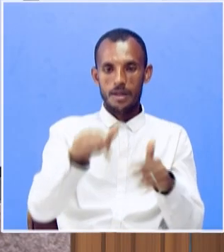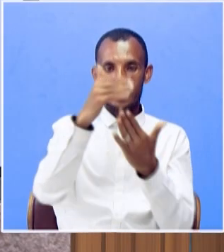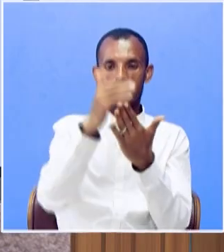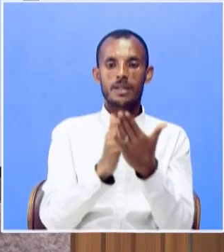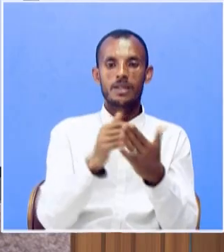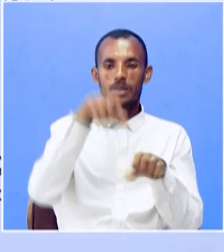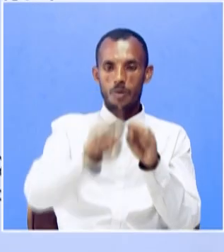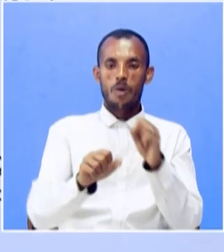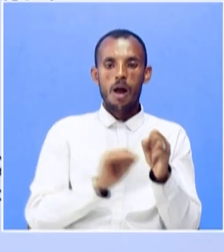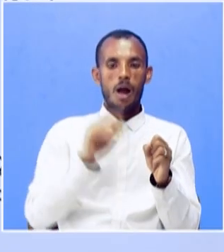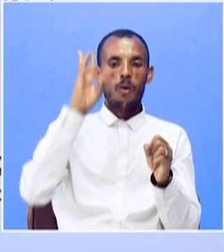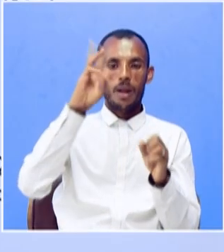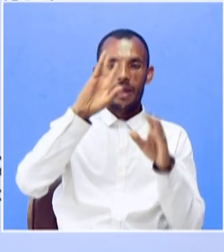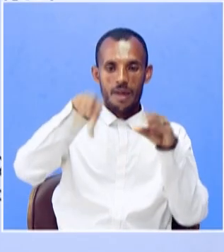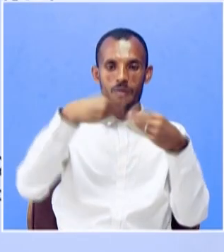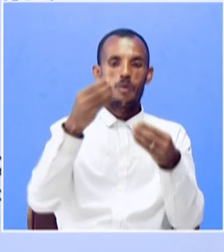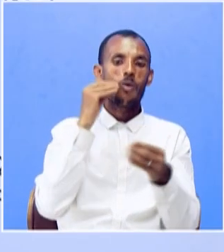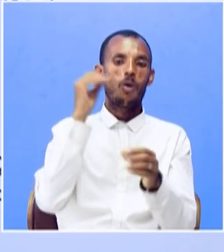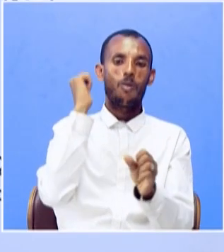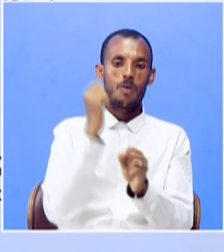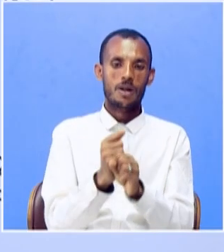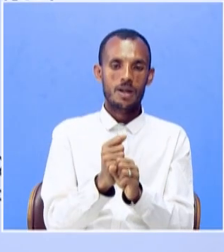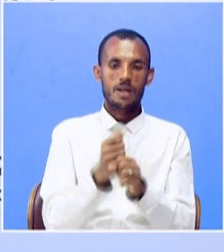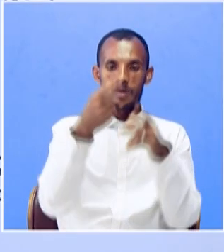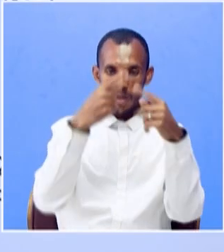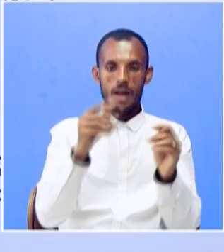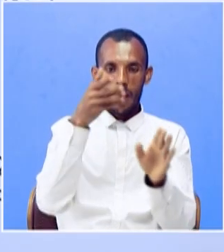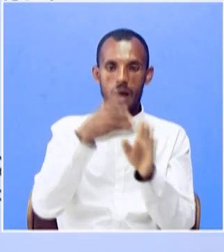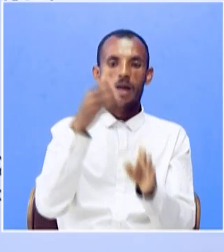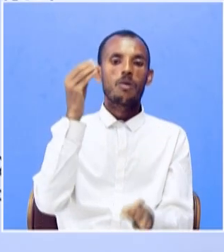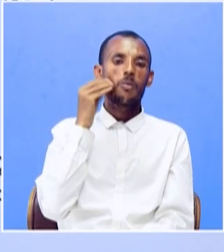So I'll give you exercise for you to try it at home.